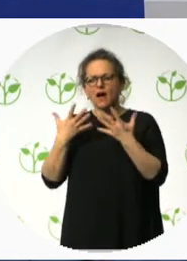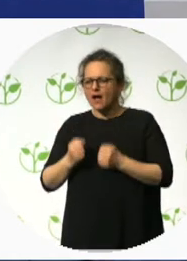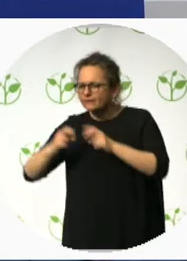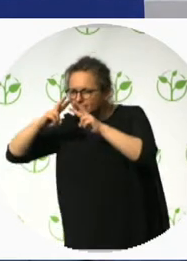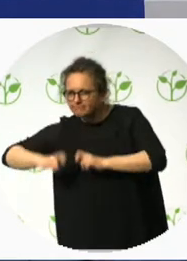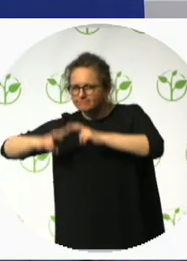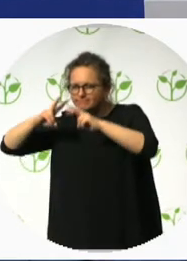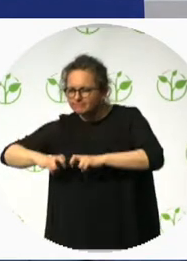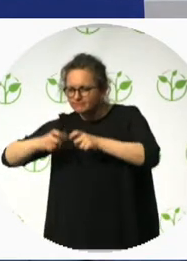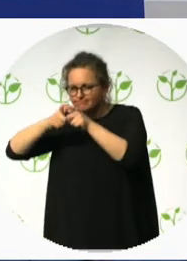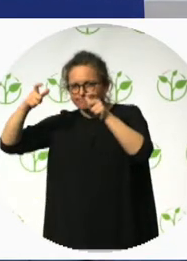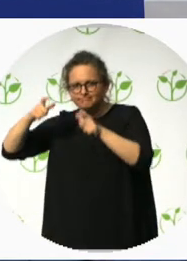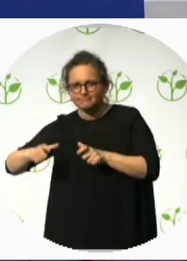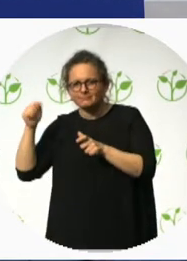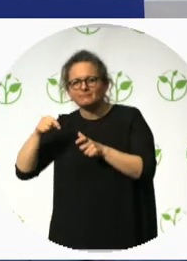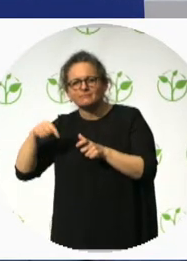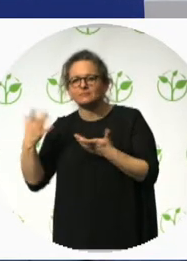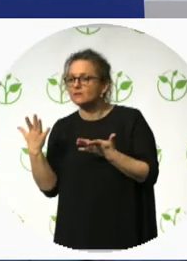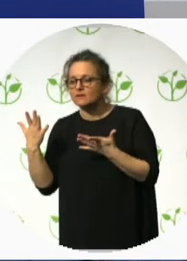of Indonesia.